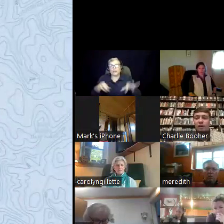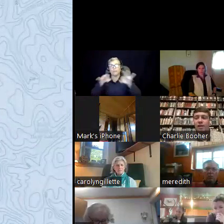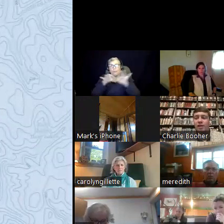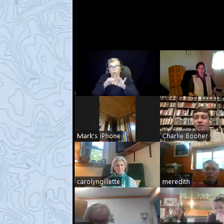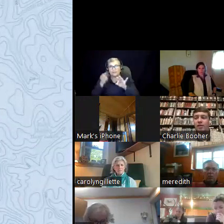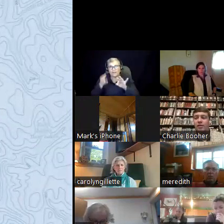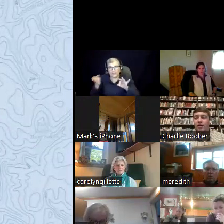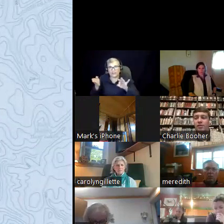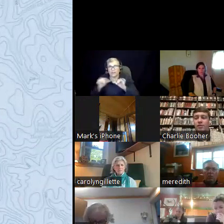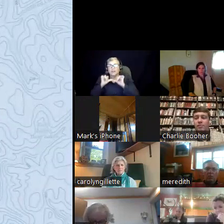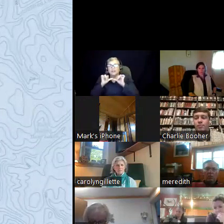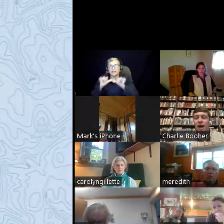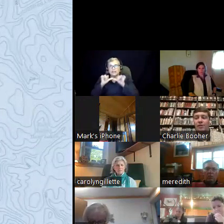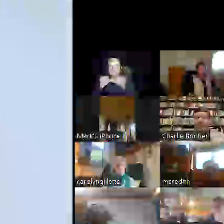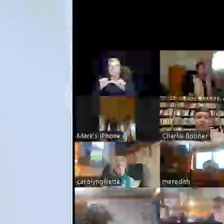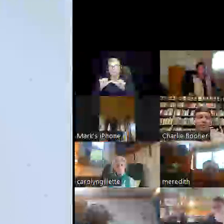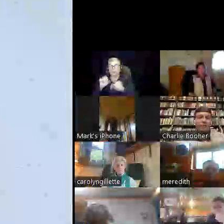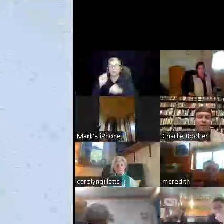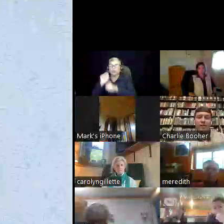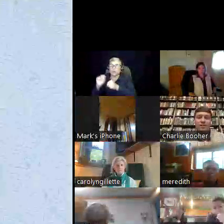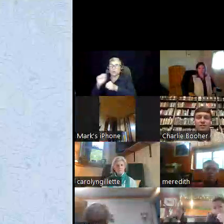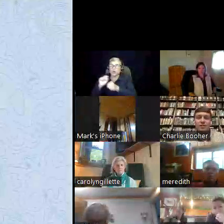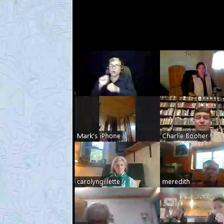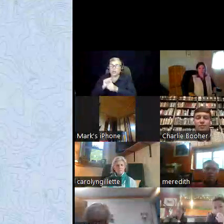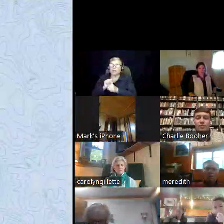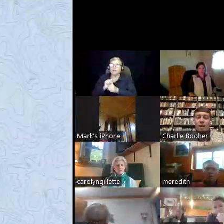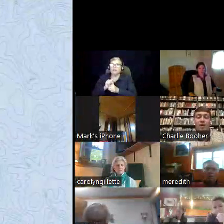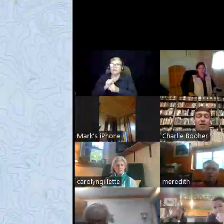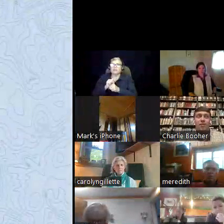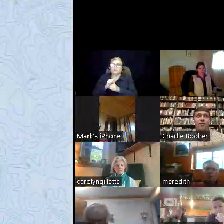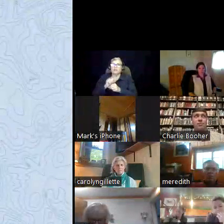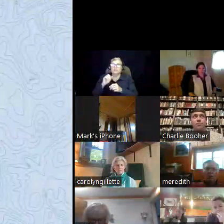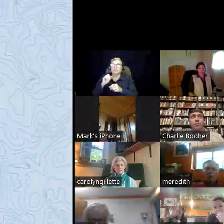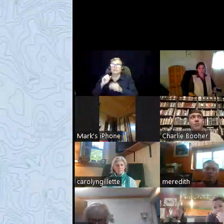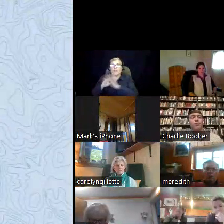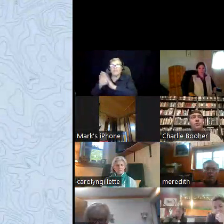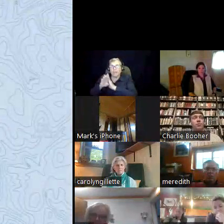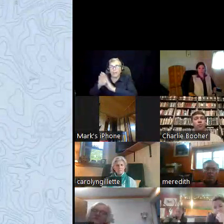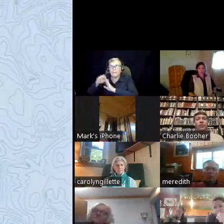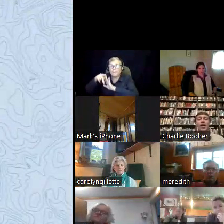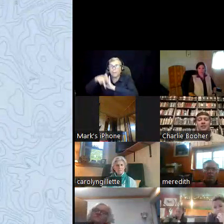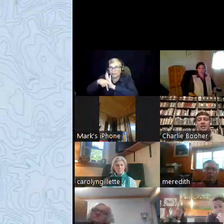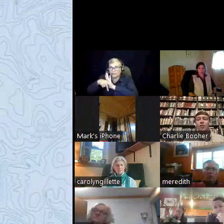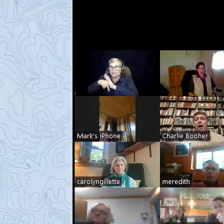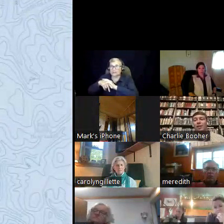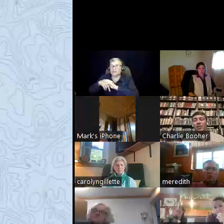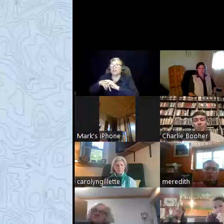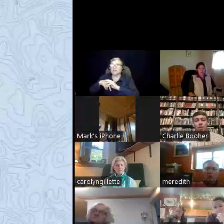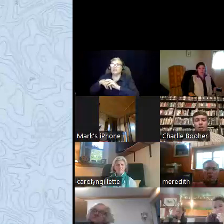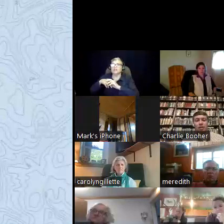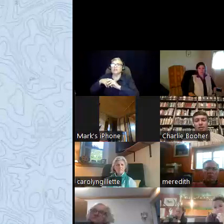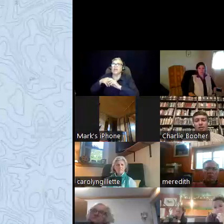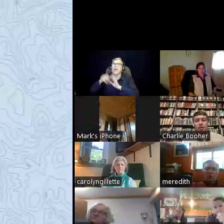work in policy arenas, and I would say perhaps most importantly at state